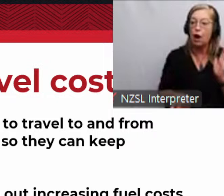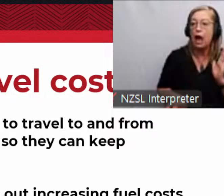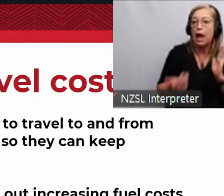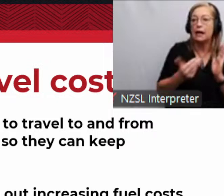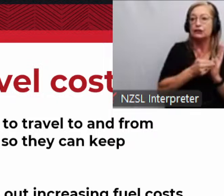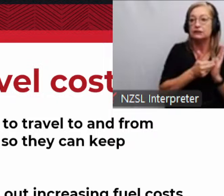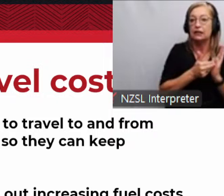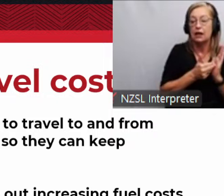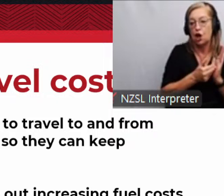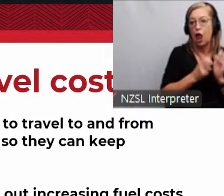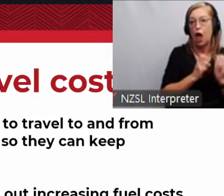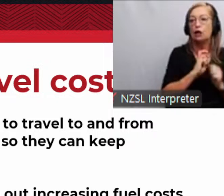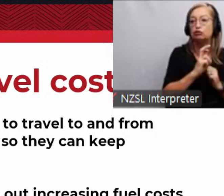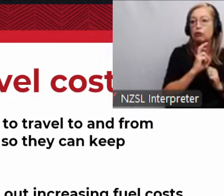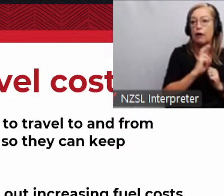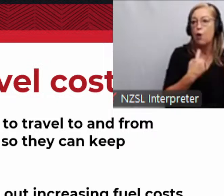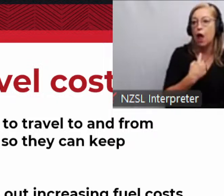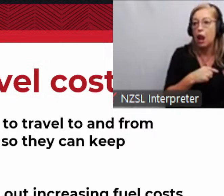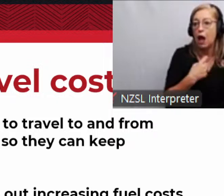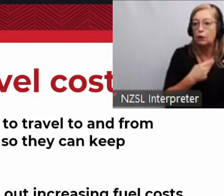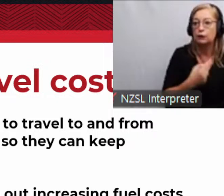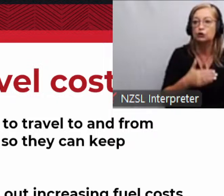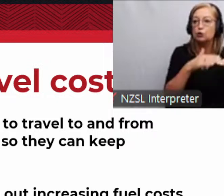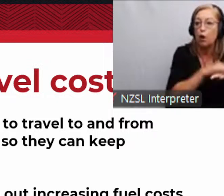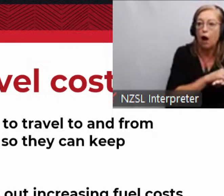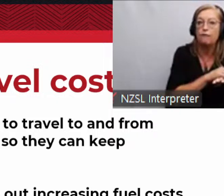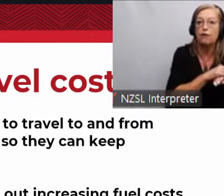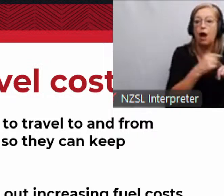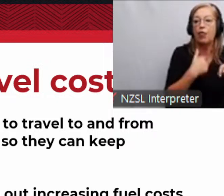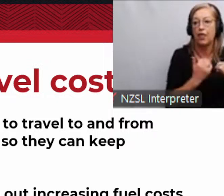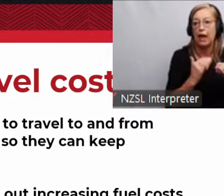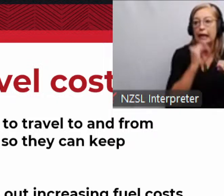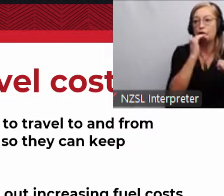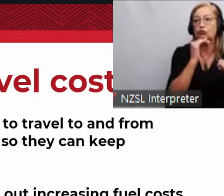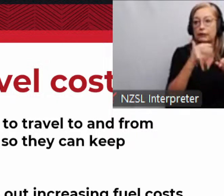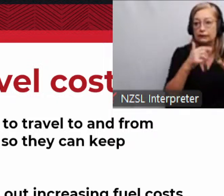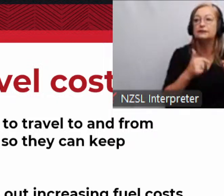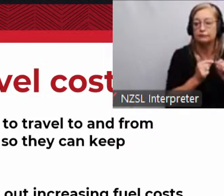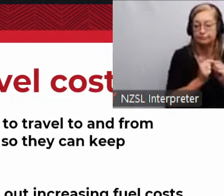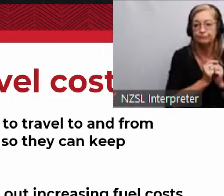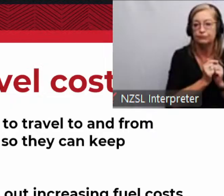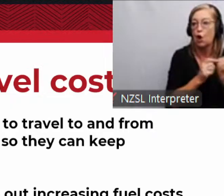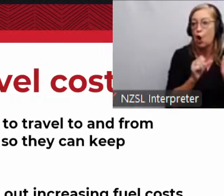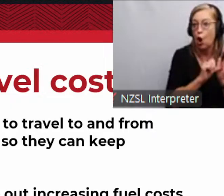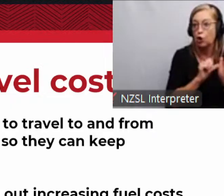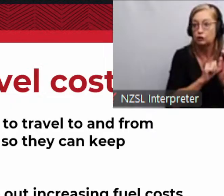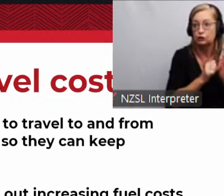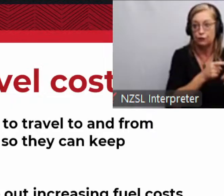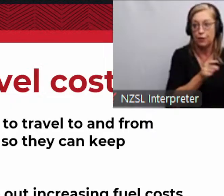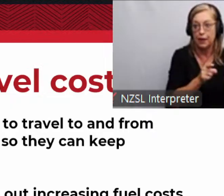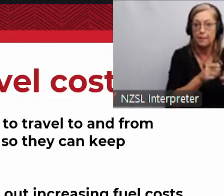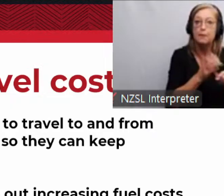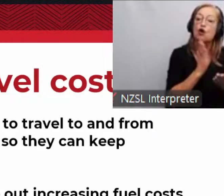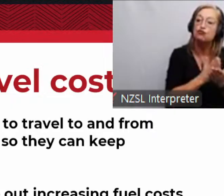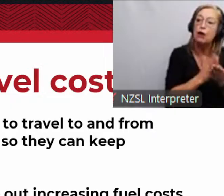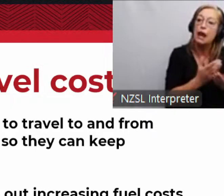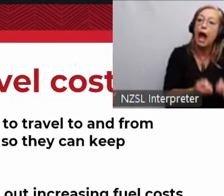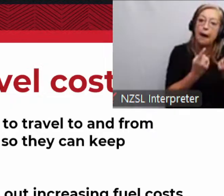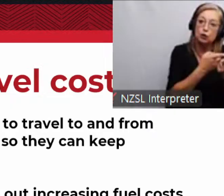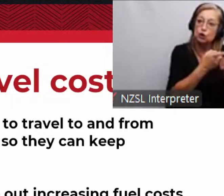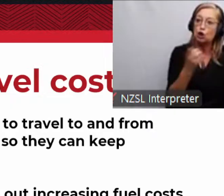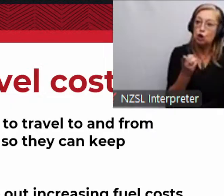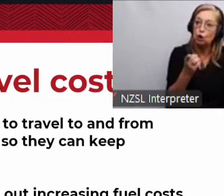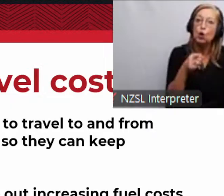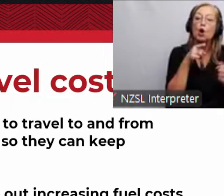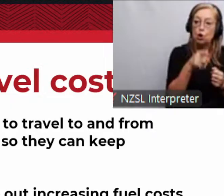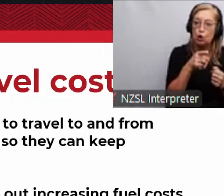would normally cost them and what it's costing them now. This is entirely up to you as the employer. I